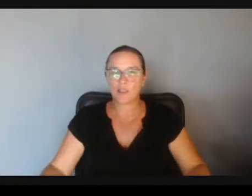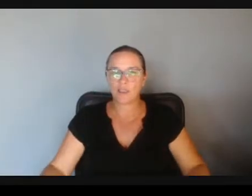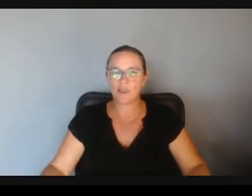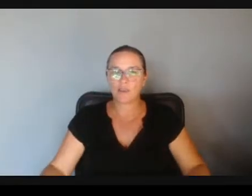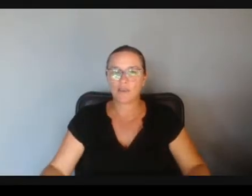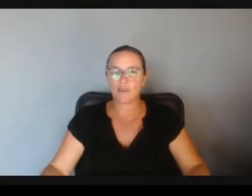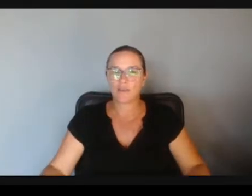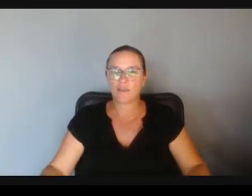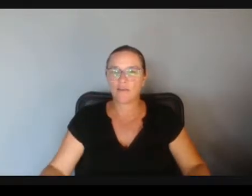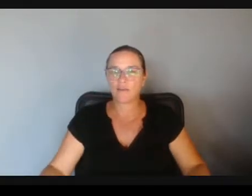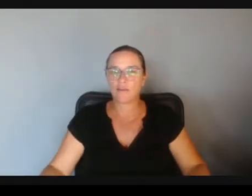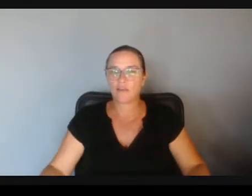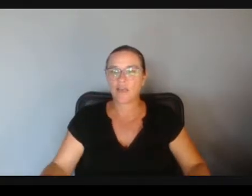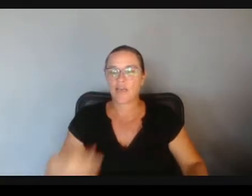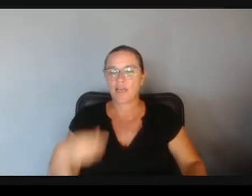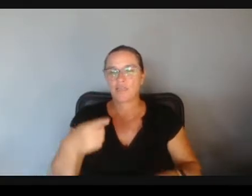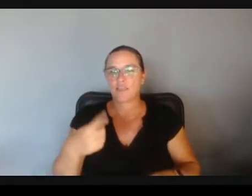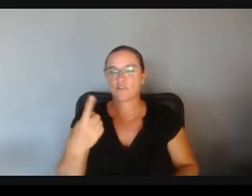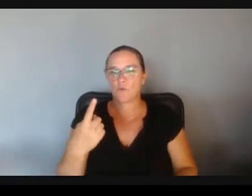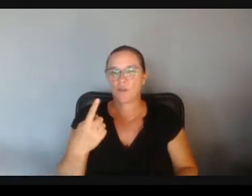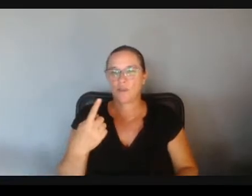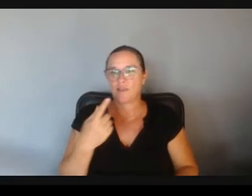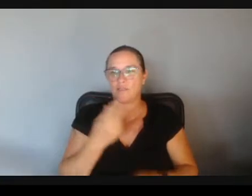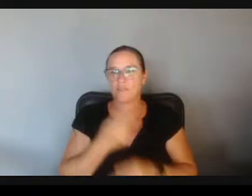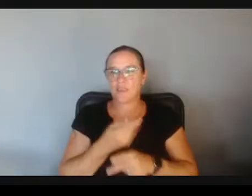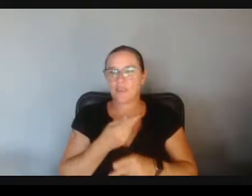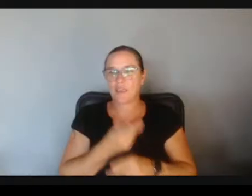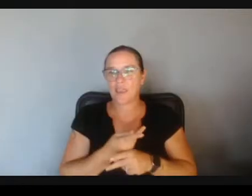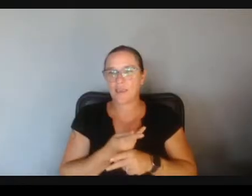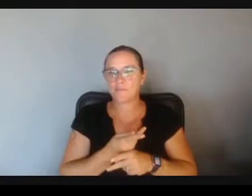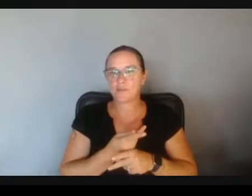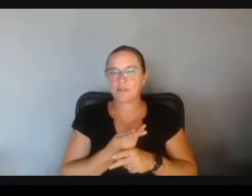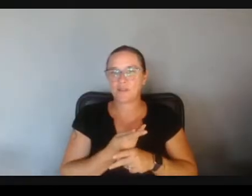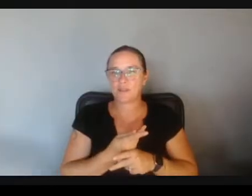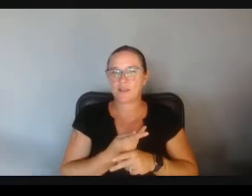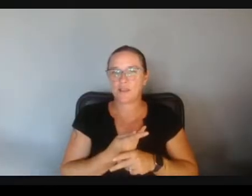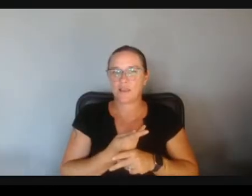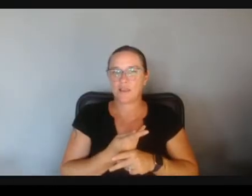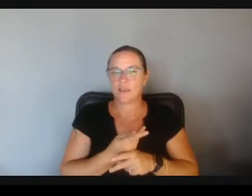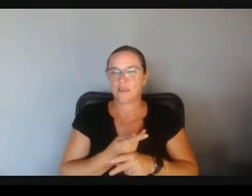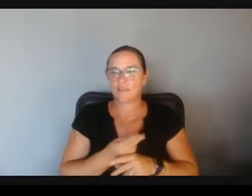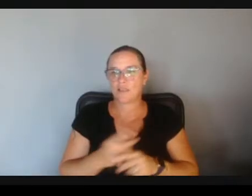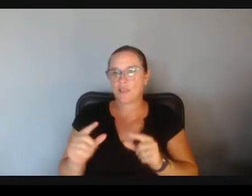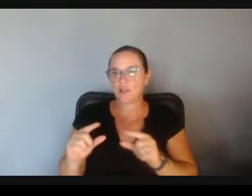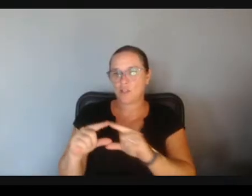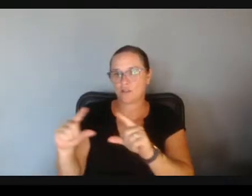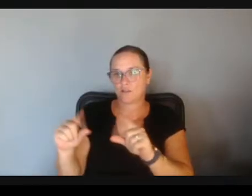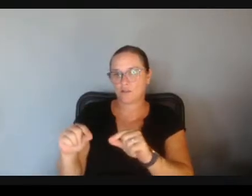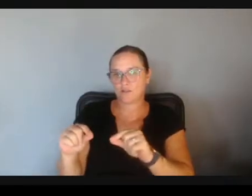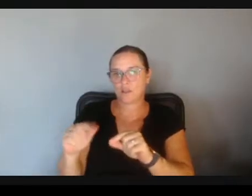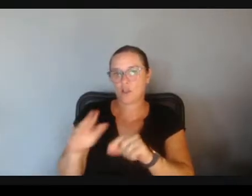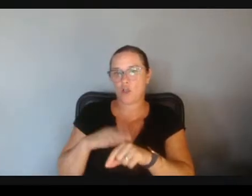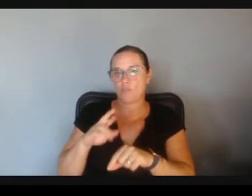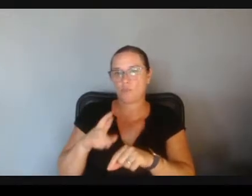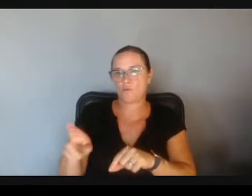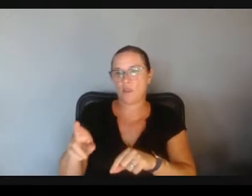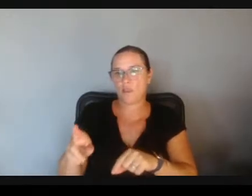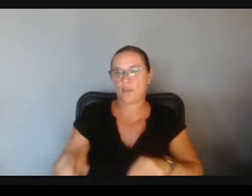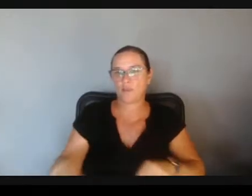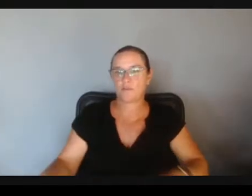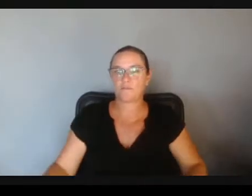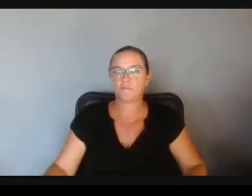least, they kept the VO, the generator tag on the bottom right, but a lot of people just immediately get rid of that